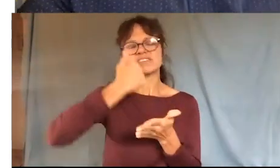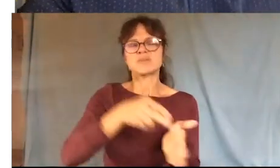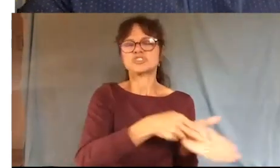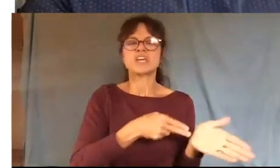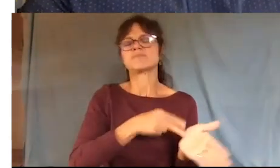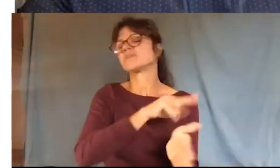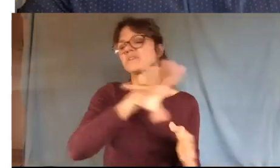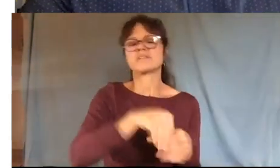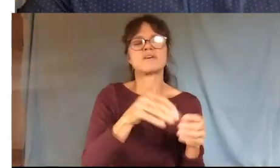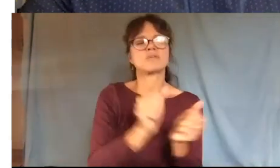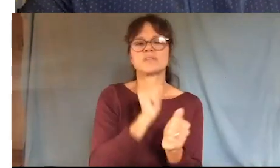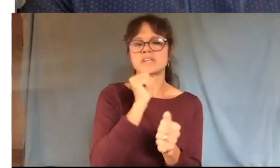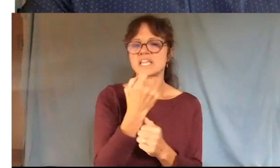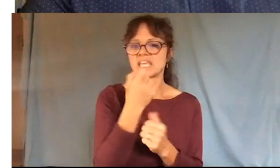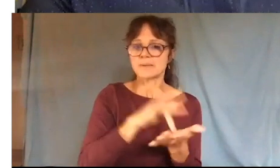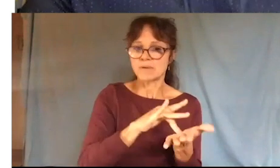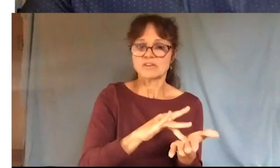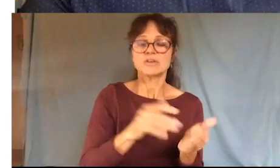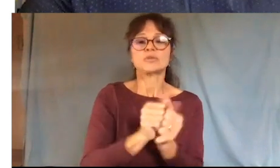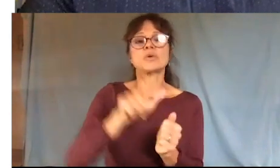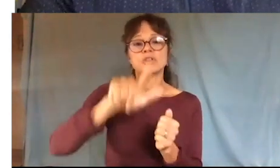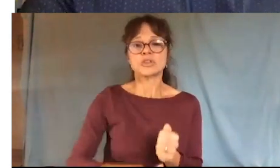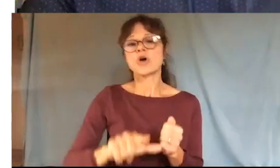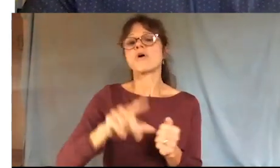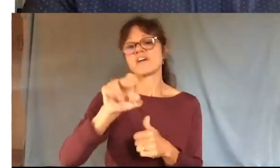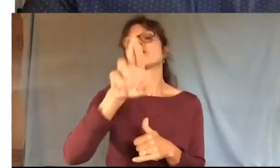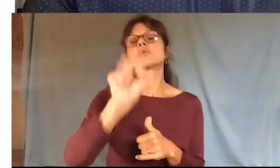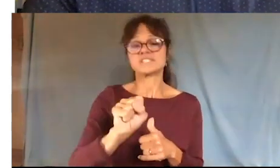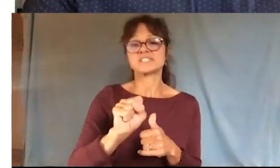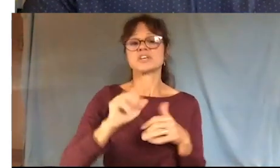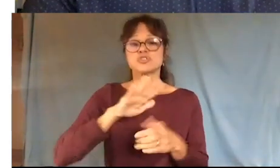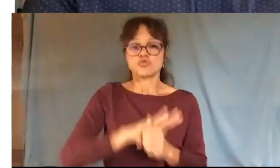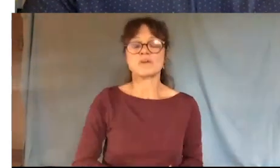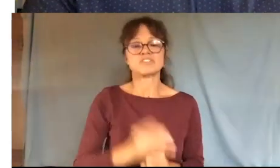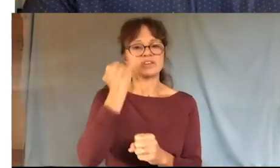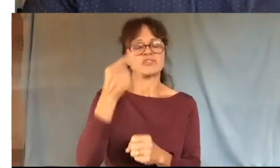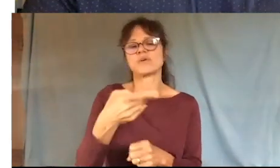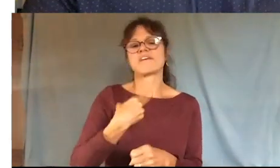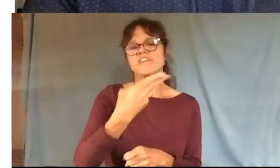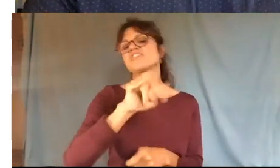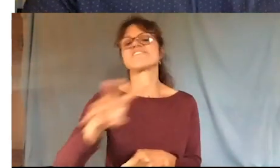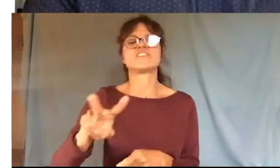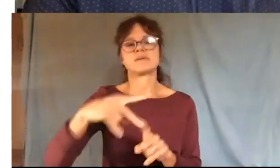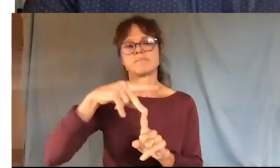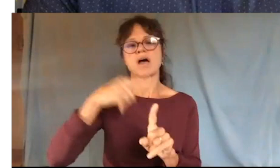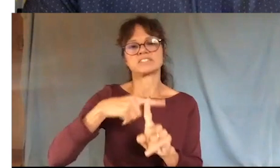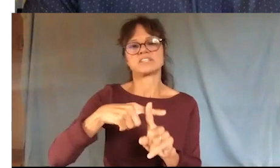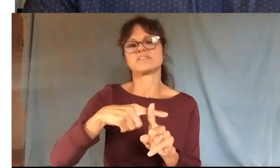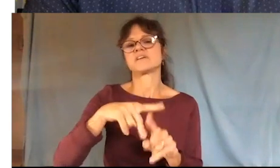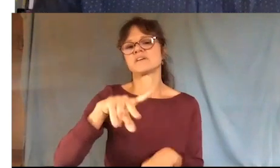with not taking your pills, with lower viral suppression if you're HIV positive. Next slide.